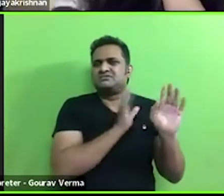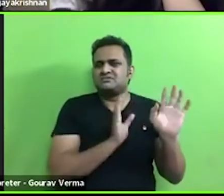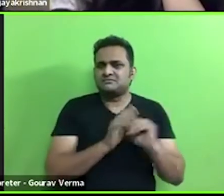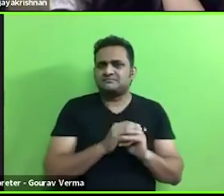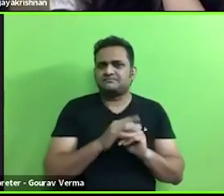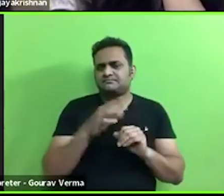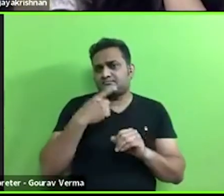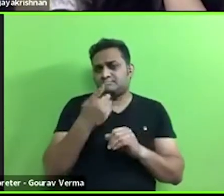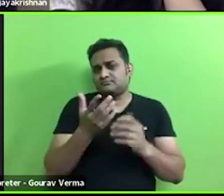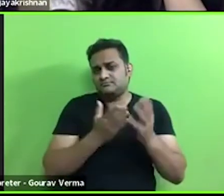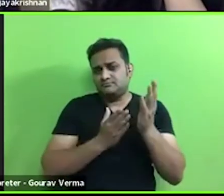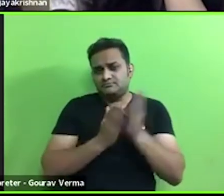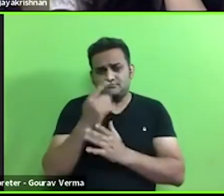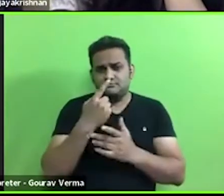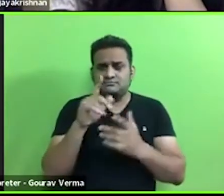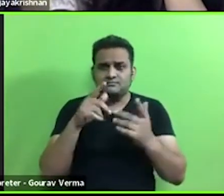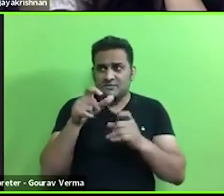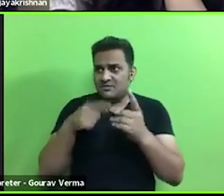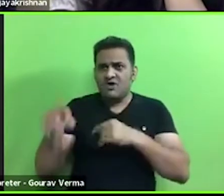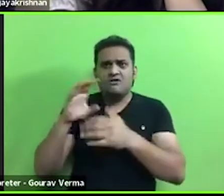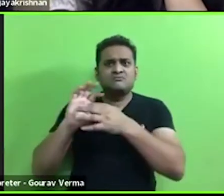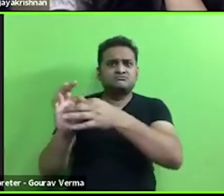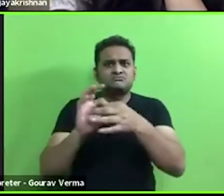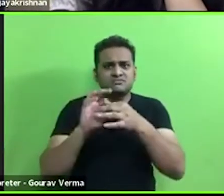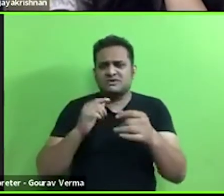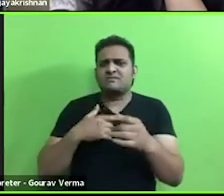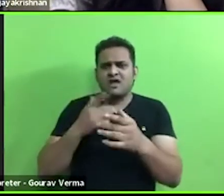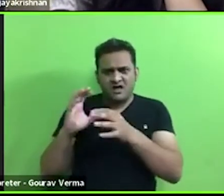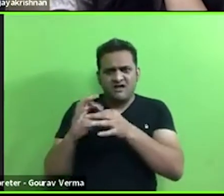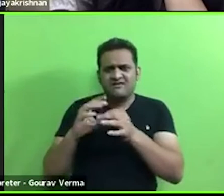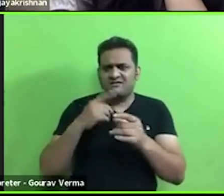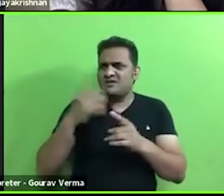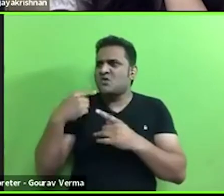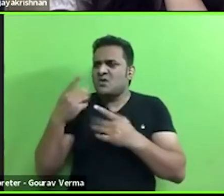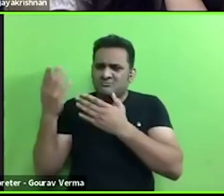constantly using these people possibly to prove something about ourselves,